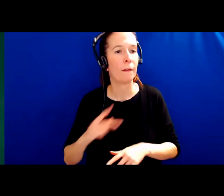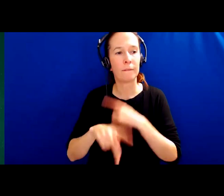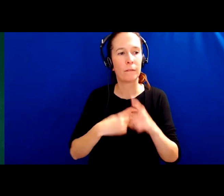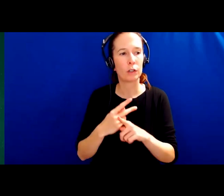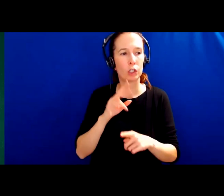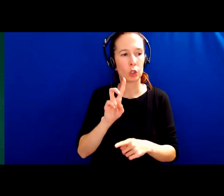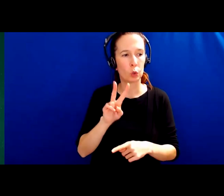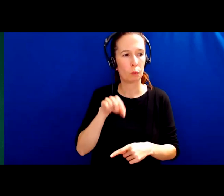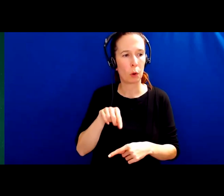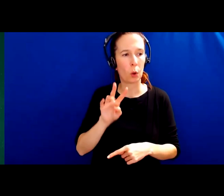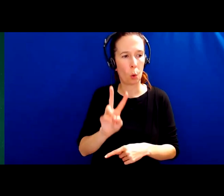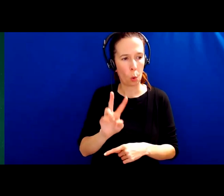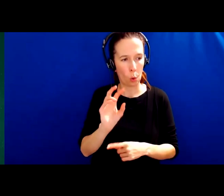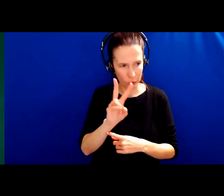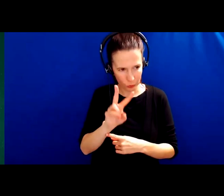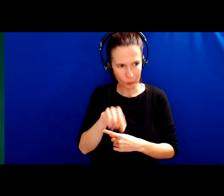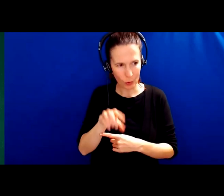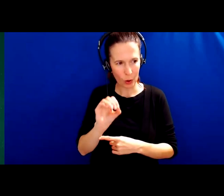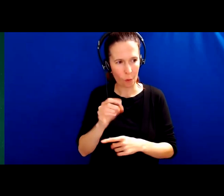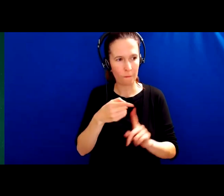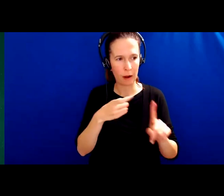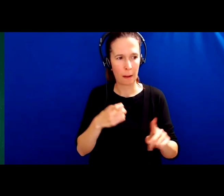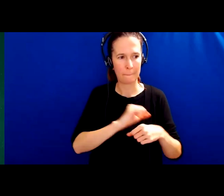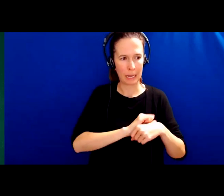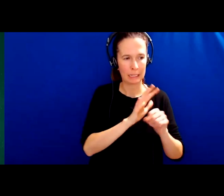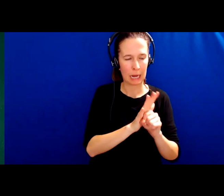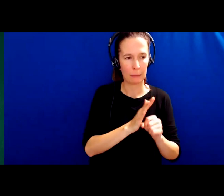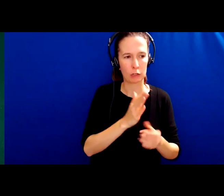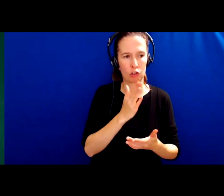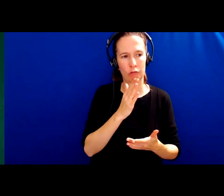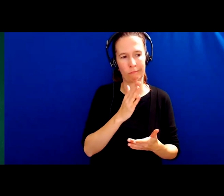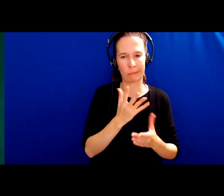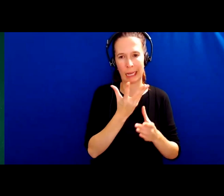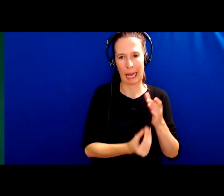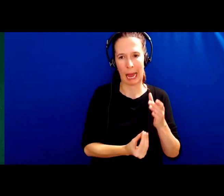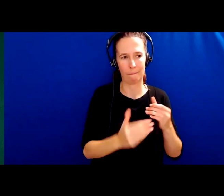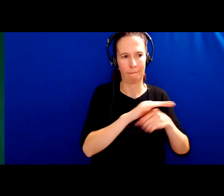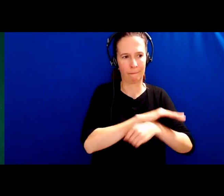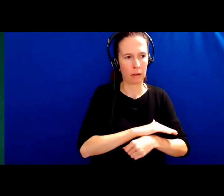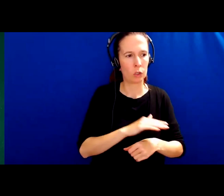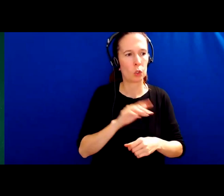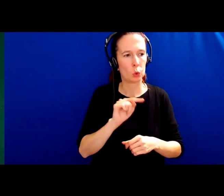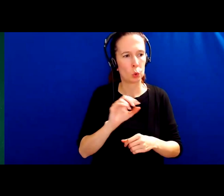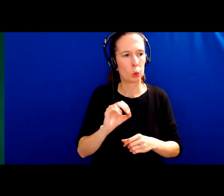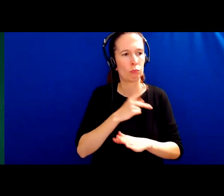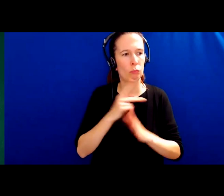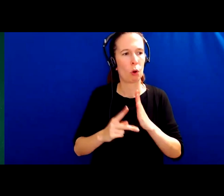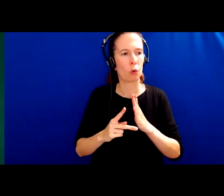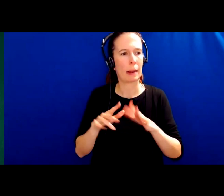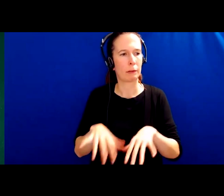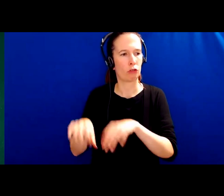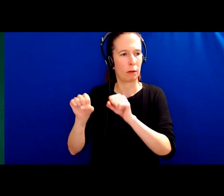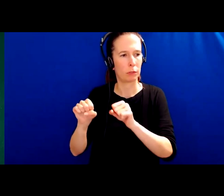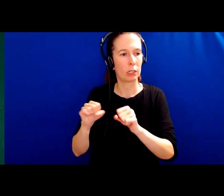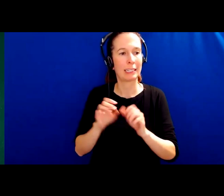gap to program adoption development of the shape down BC virtual curriculum. Once again, you can navigate